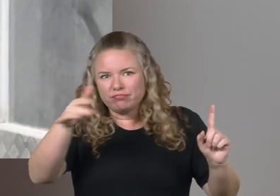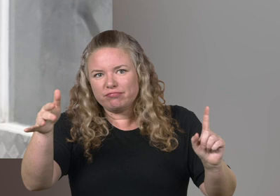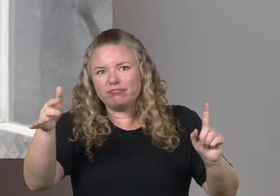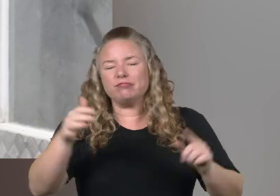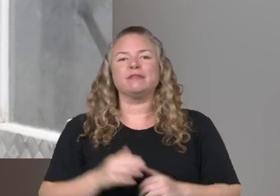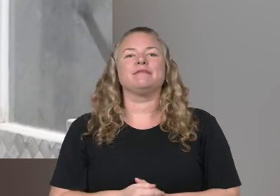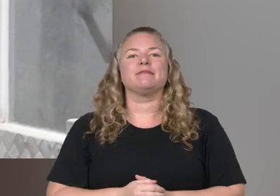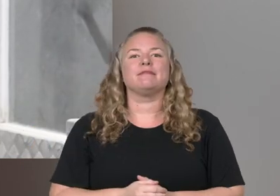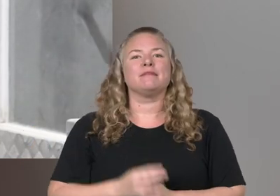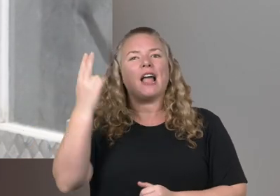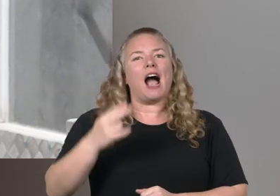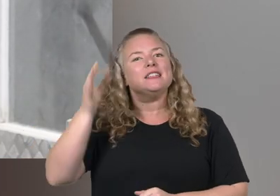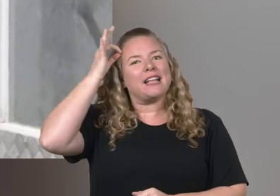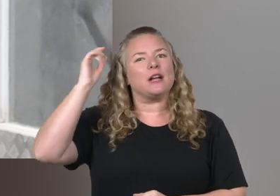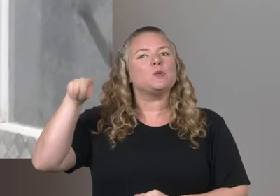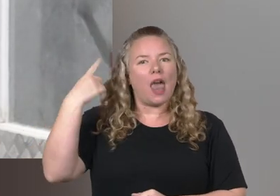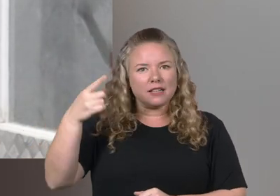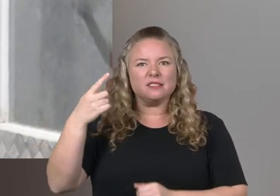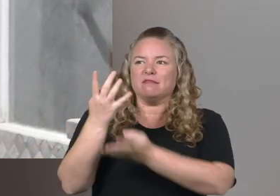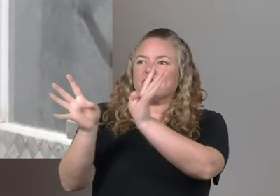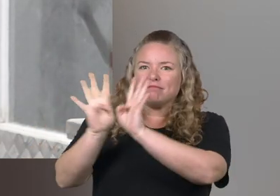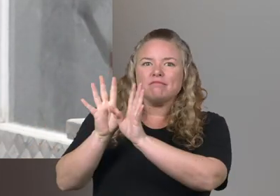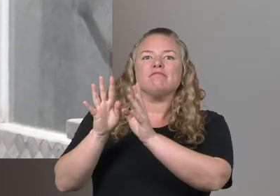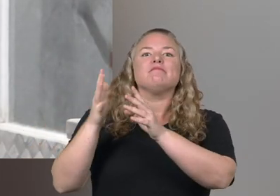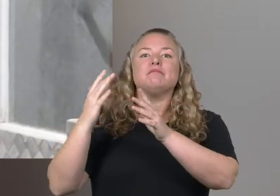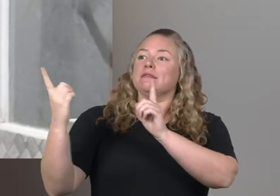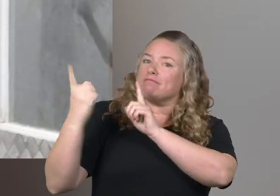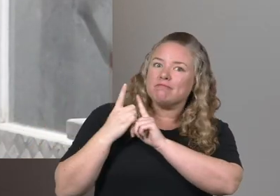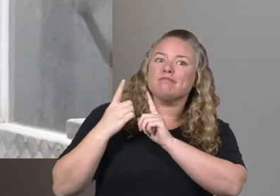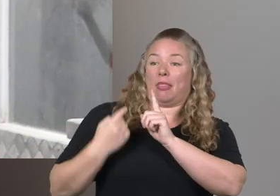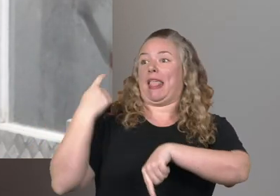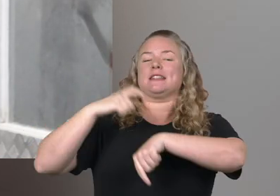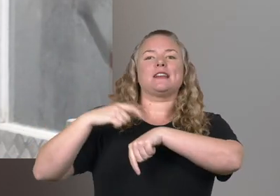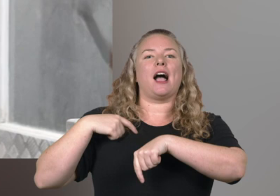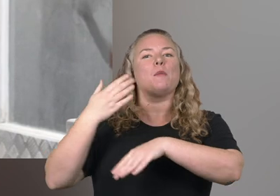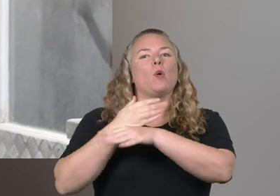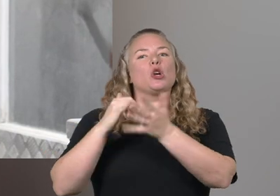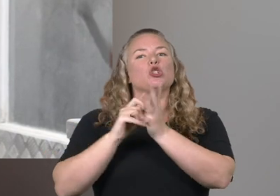Paralympics. And the Arts Council, London Councils,